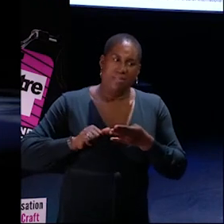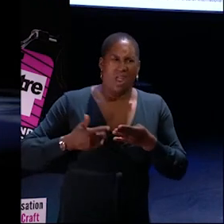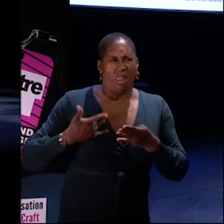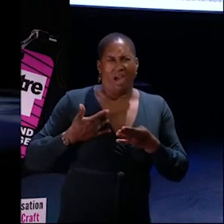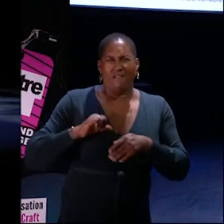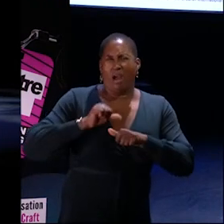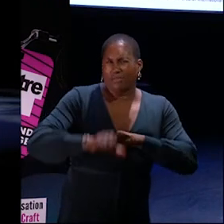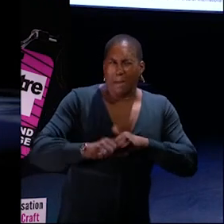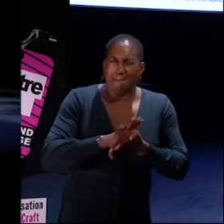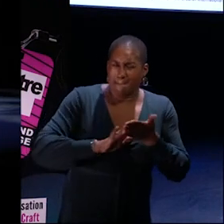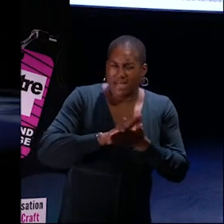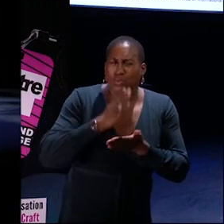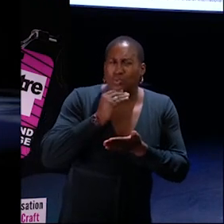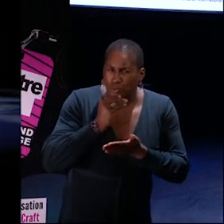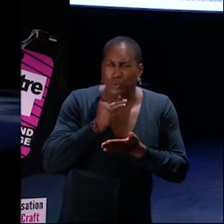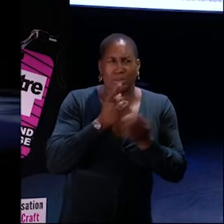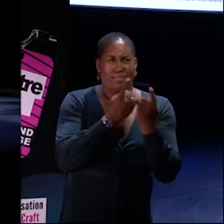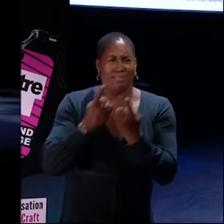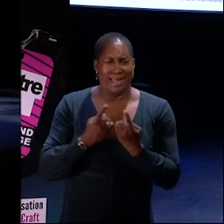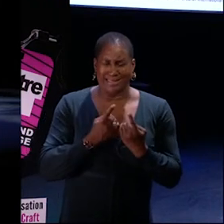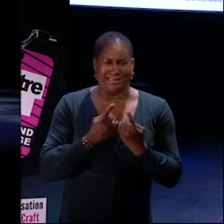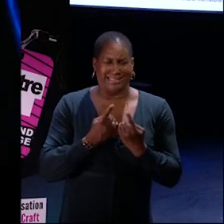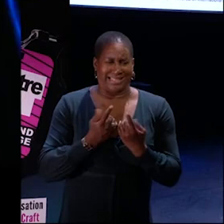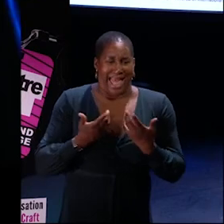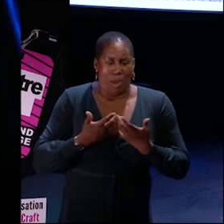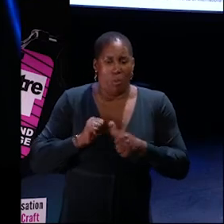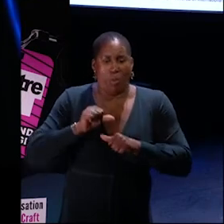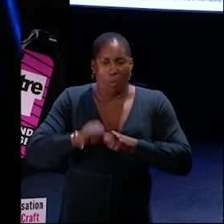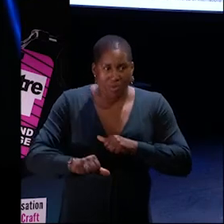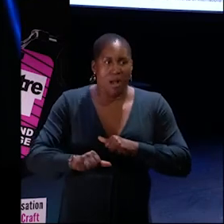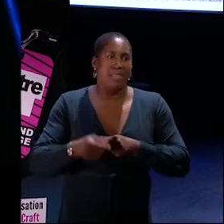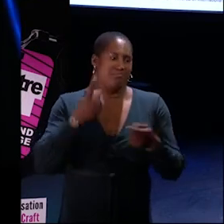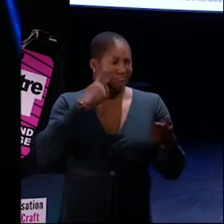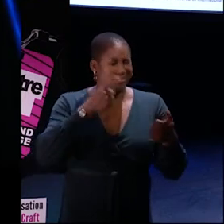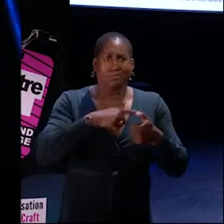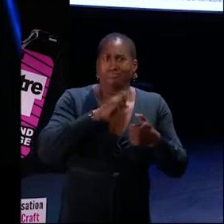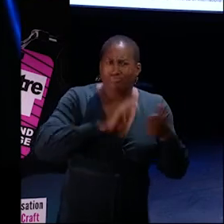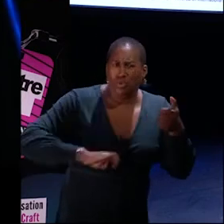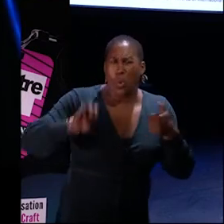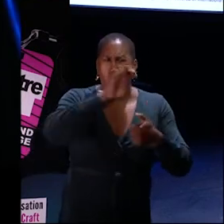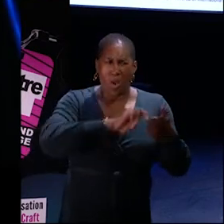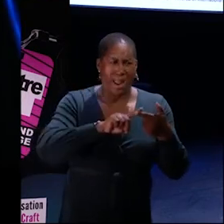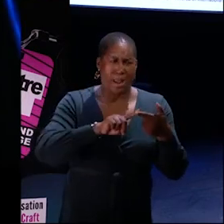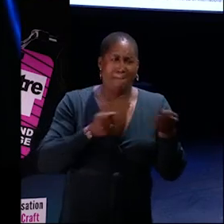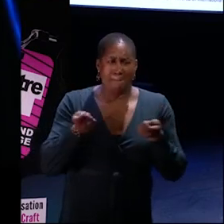things, touring, the different touring models, travel, accommodation, venues,